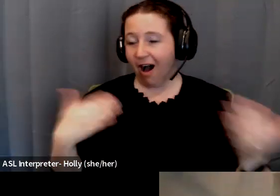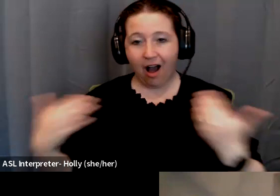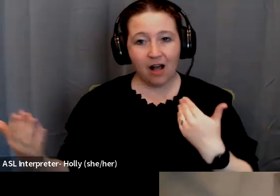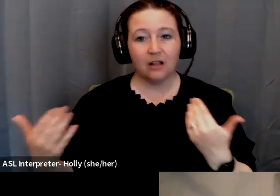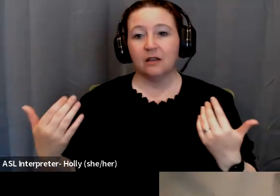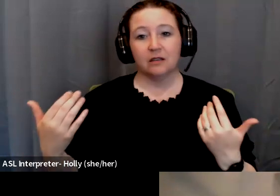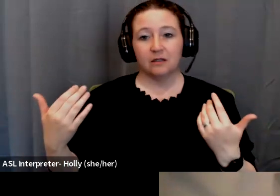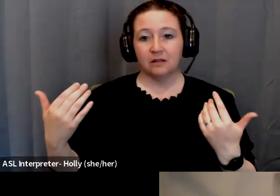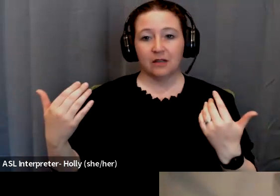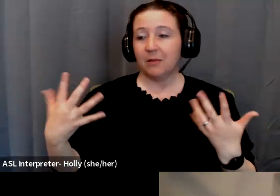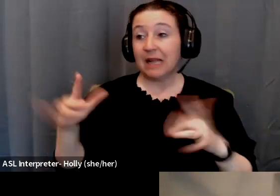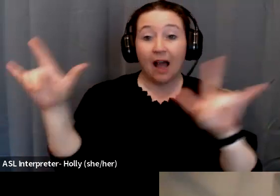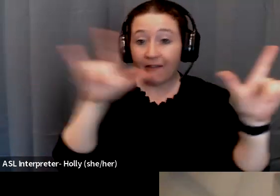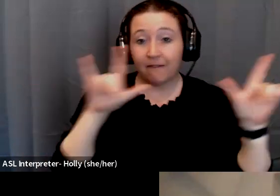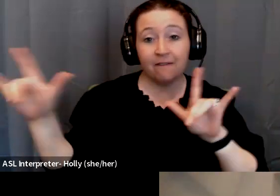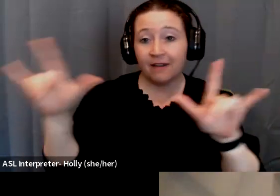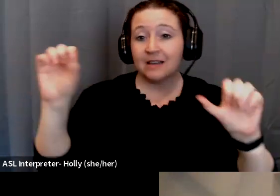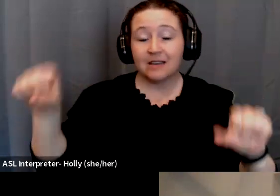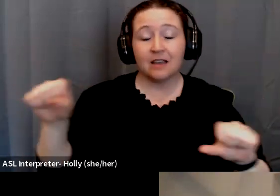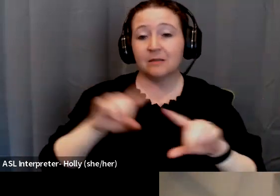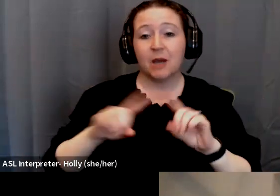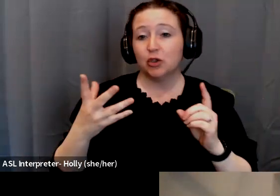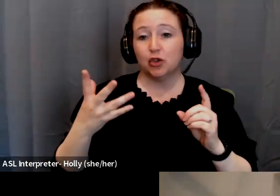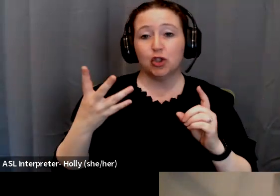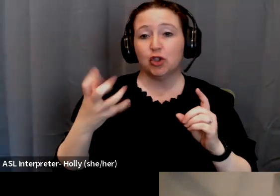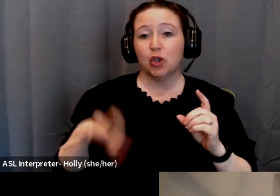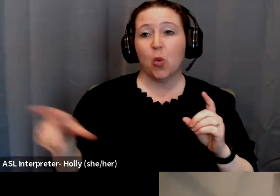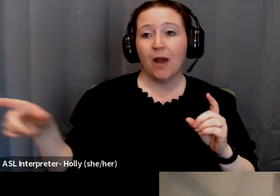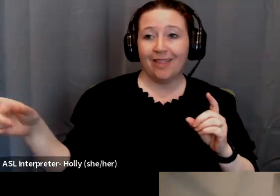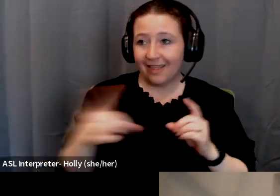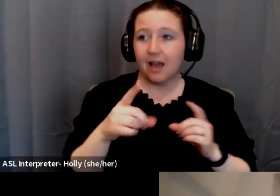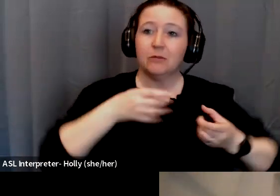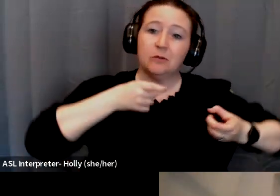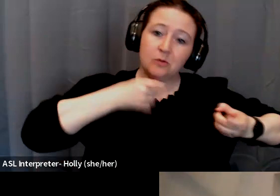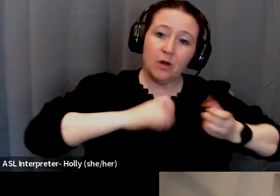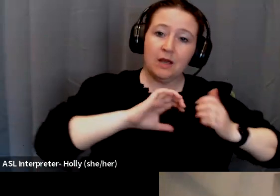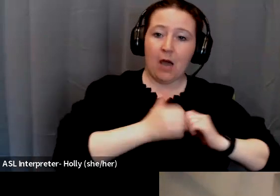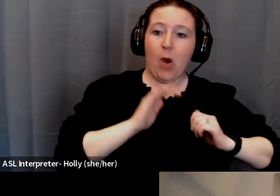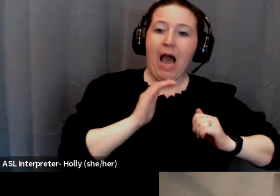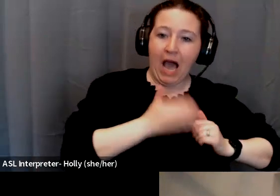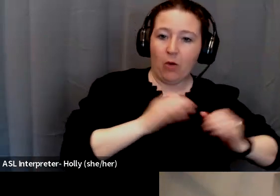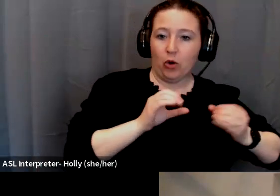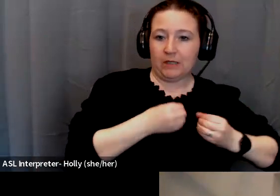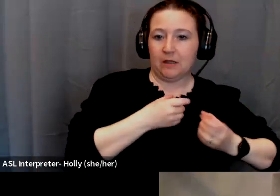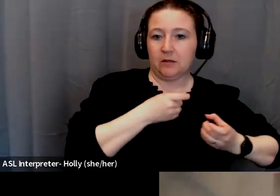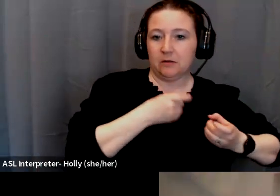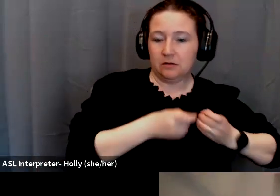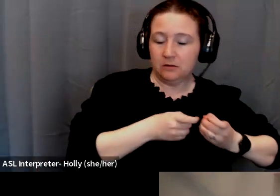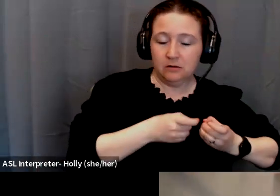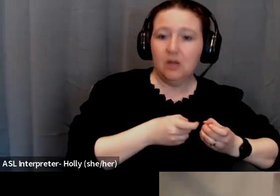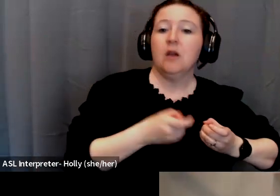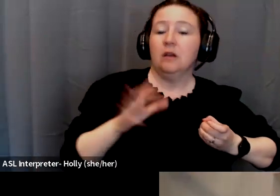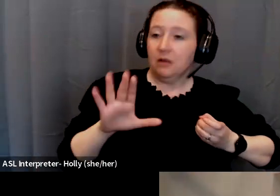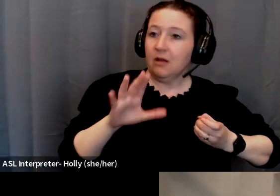we love them all, we don't necessarily want their views on how the Minneapolis area synod should be governed. We want that to